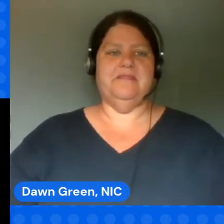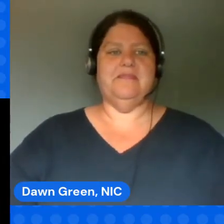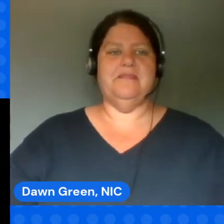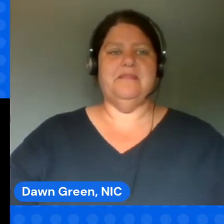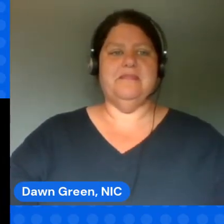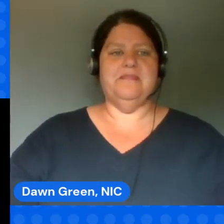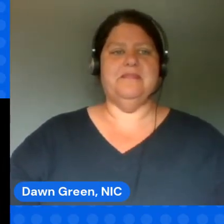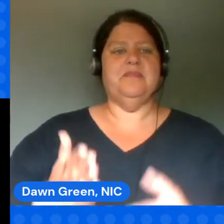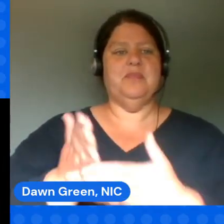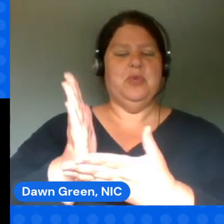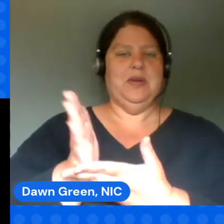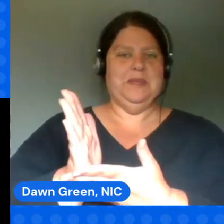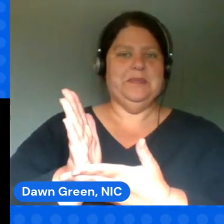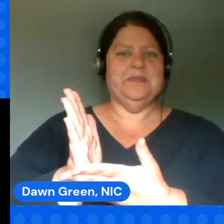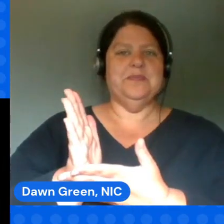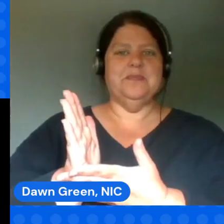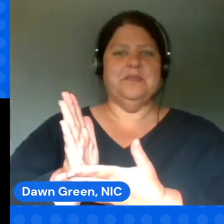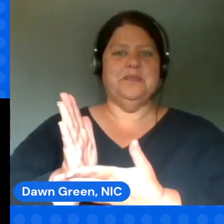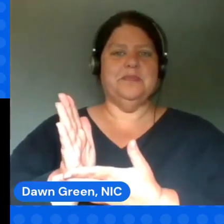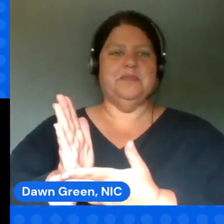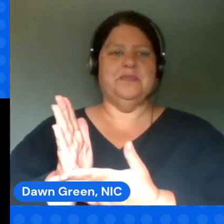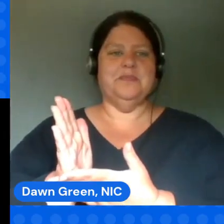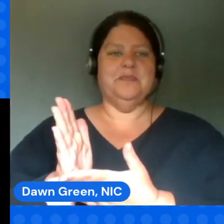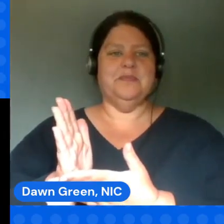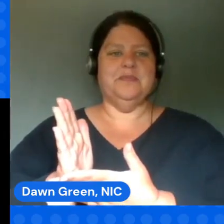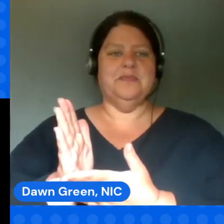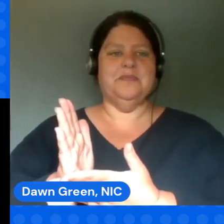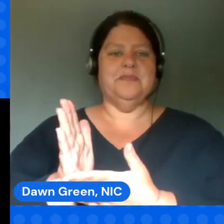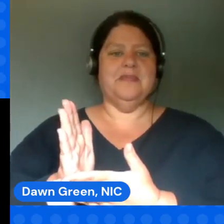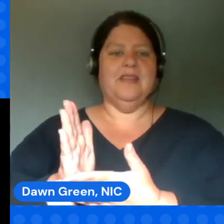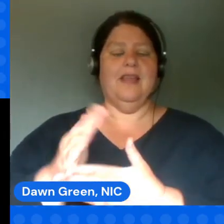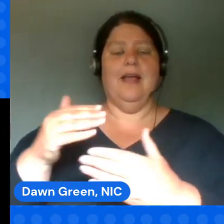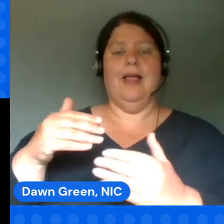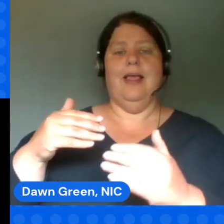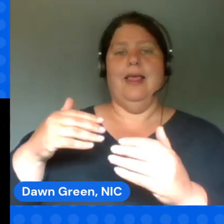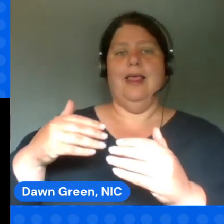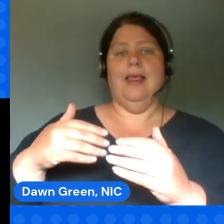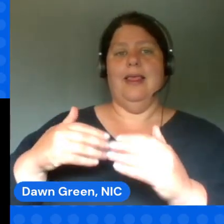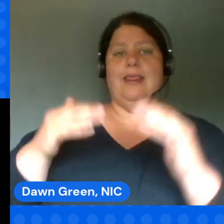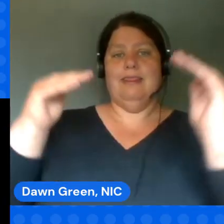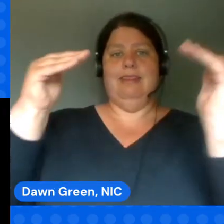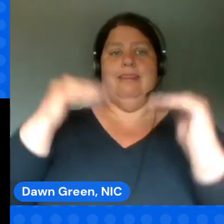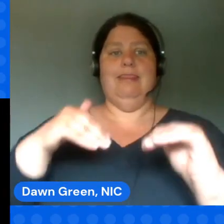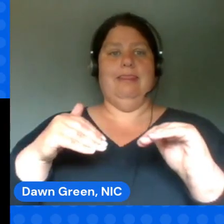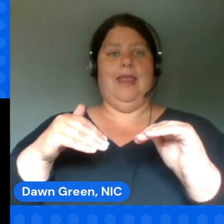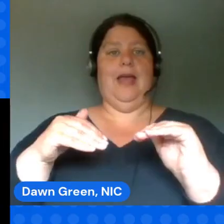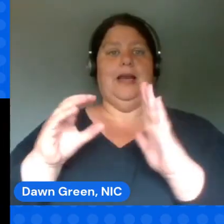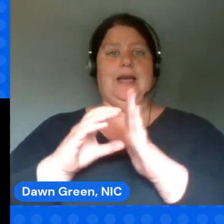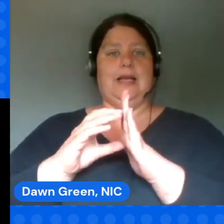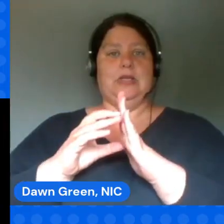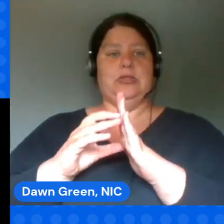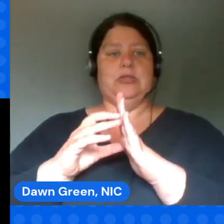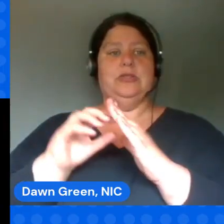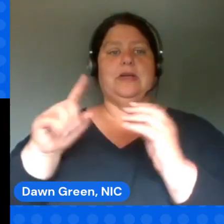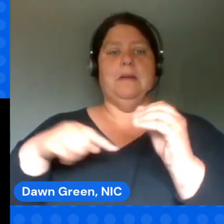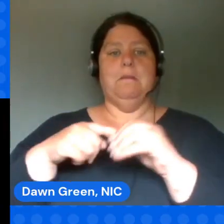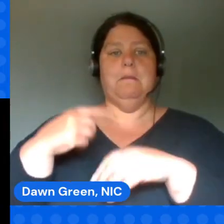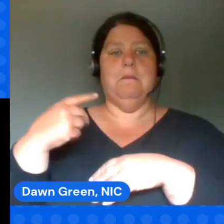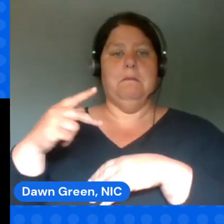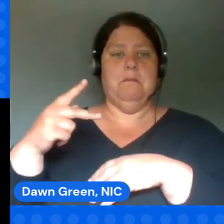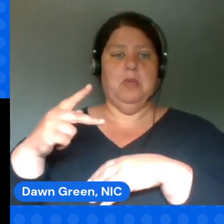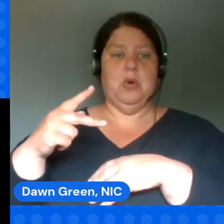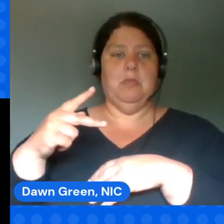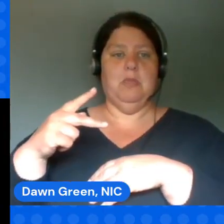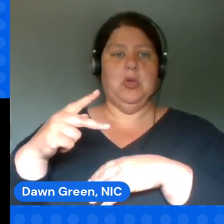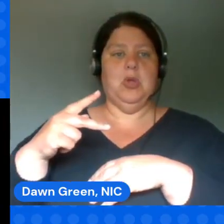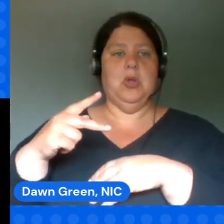All right. Um, and so then the next section is on the purple looks button.